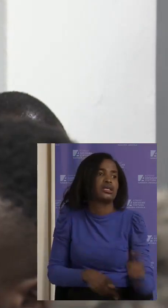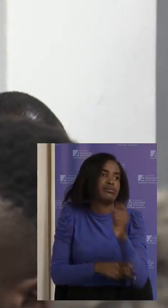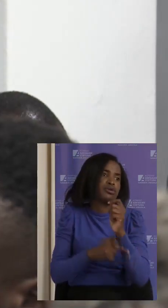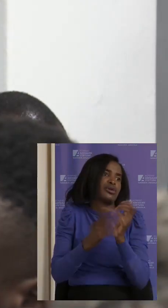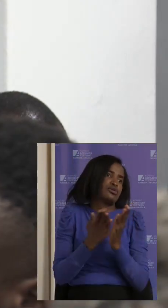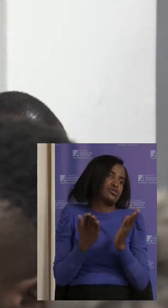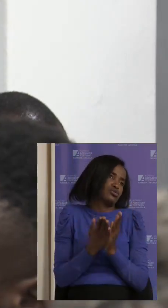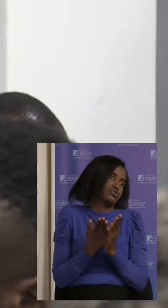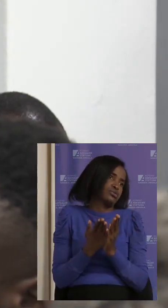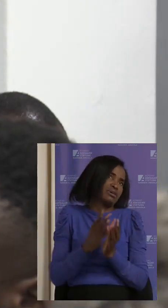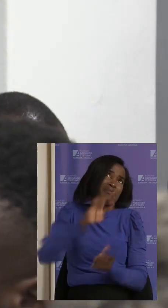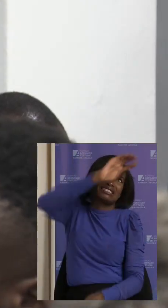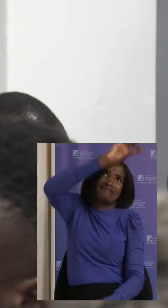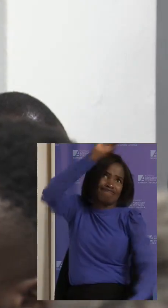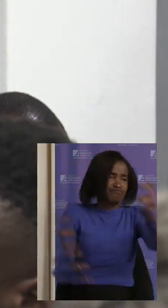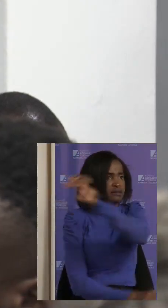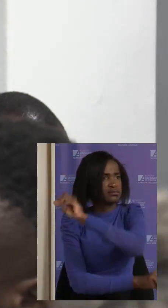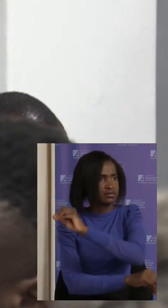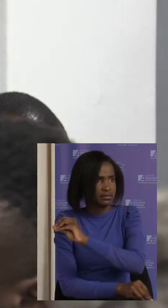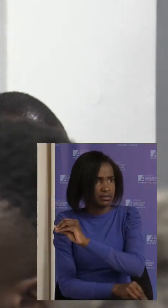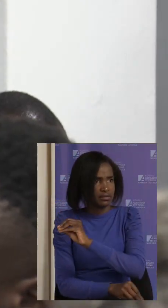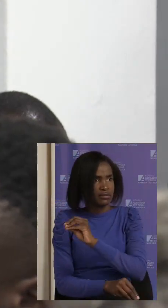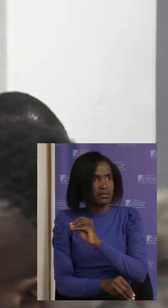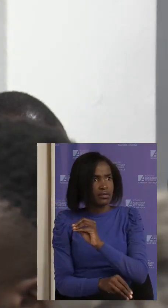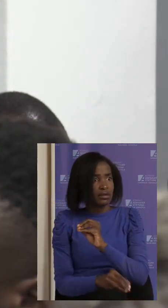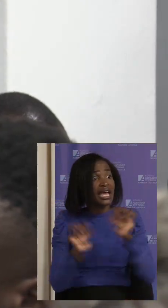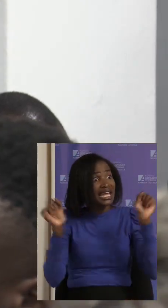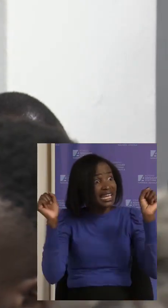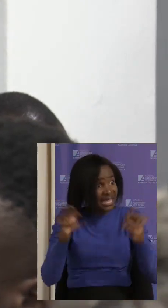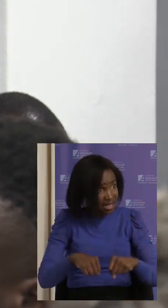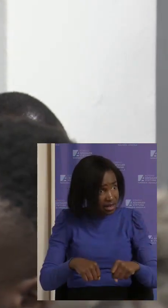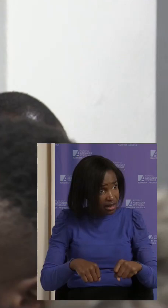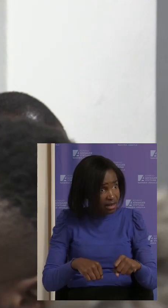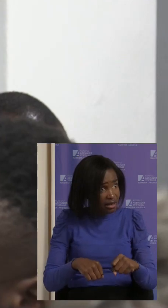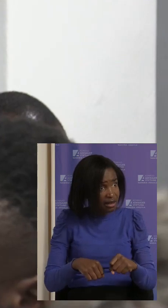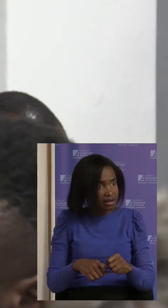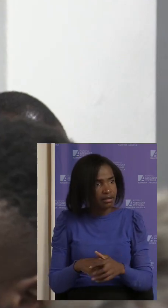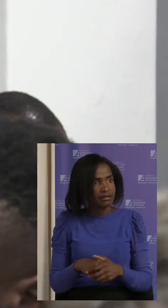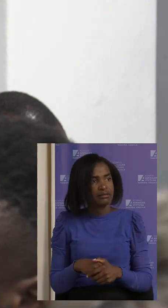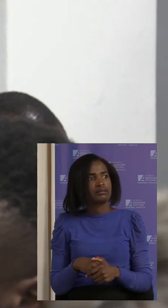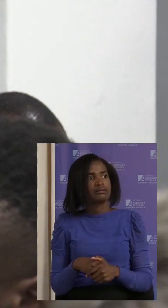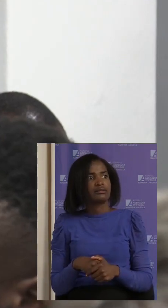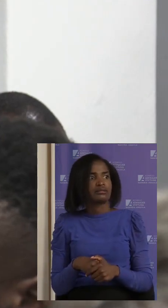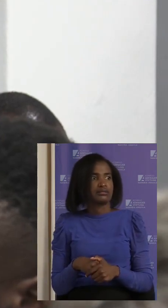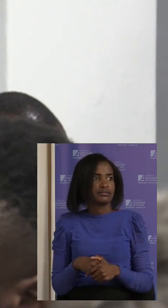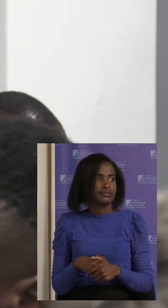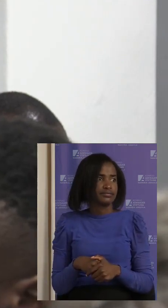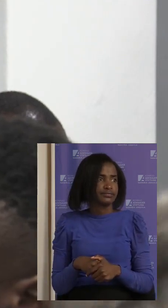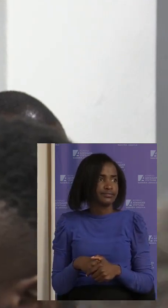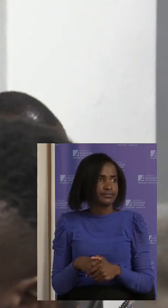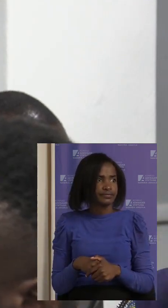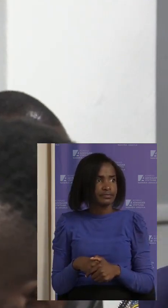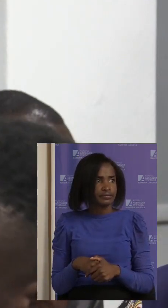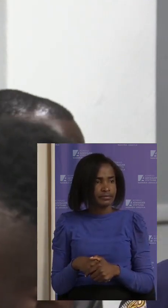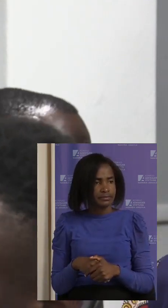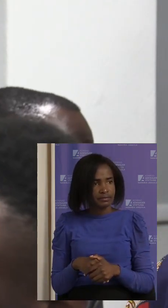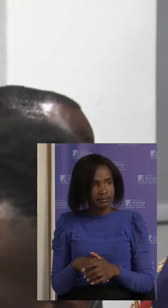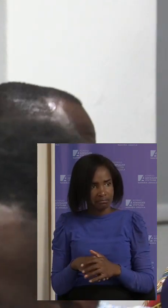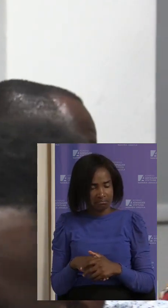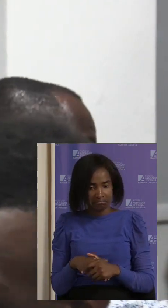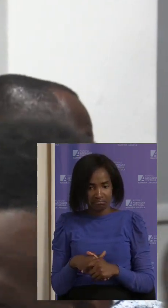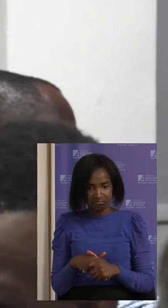going to invest early enough. I don't think Namibia is ready to deal with the political repercussions of that, and that's not the responsibility of the ministry. Thank you. Thank you,